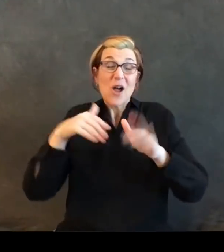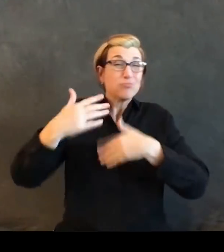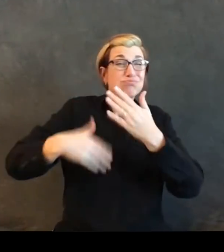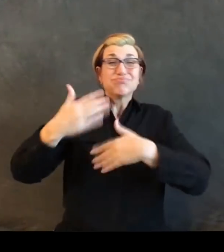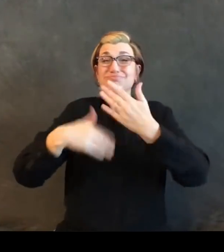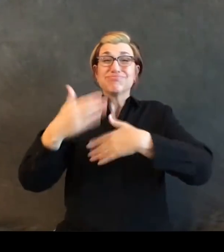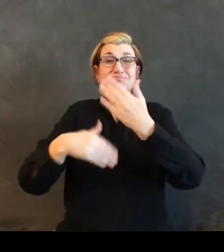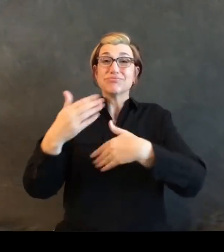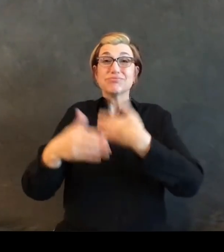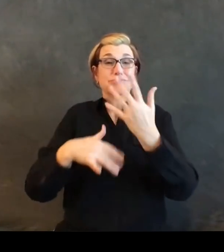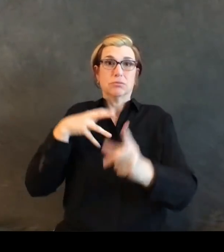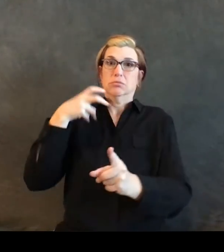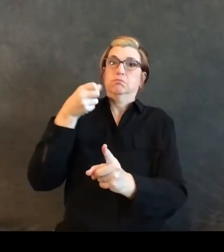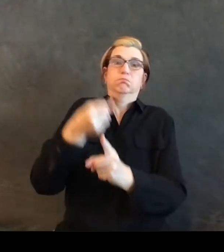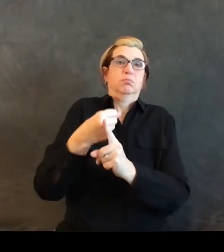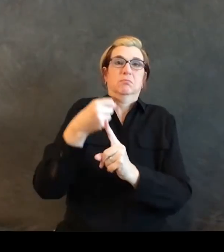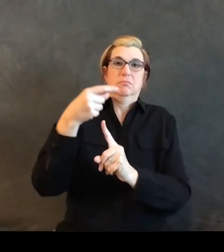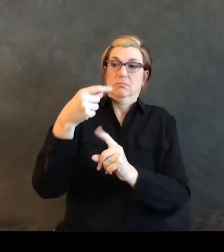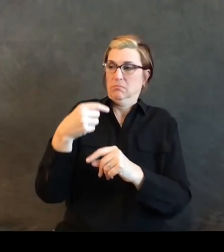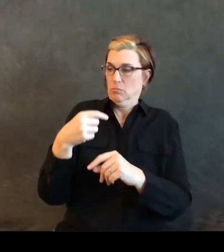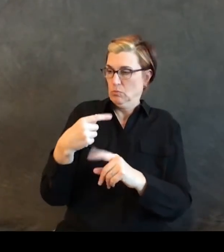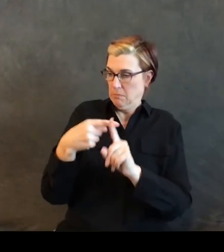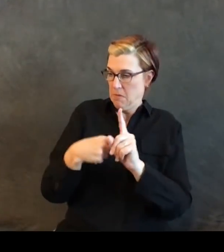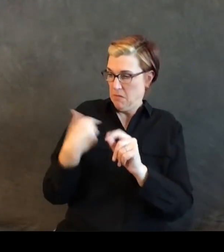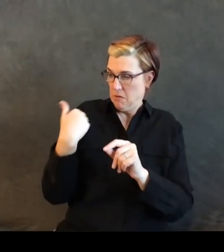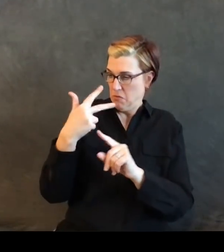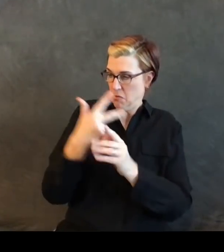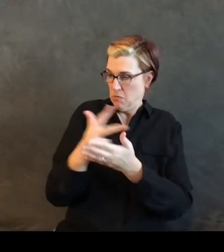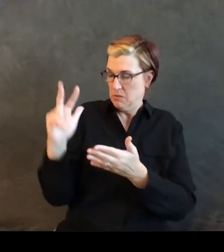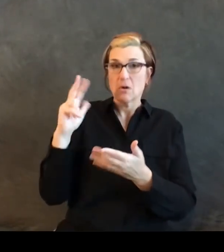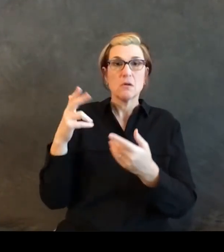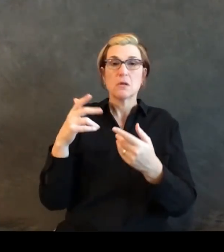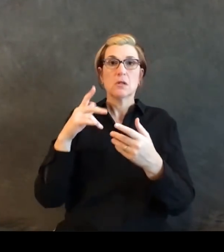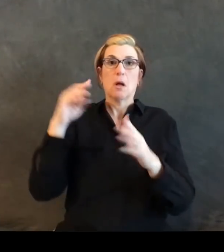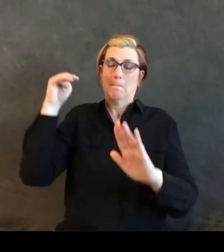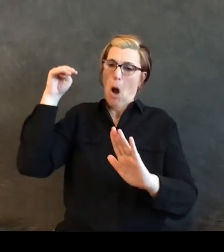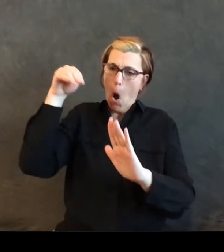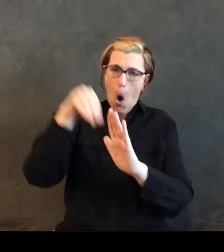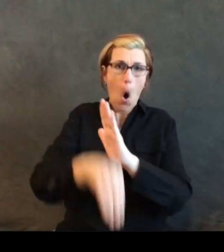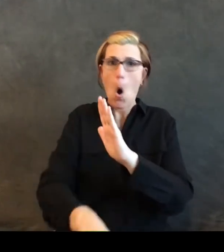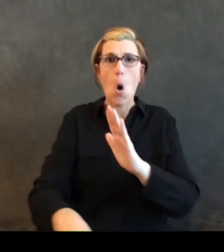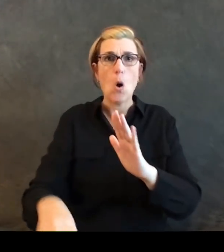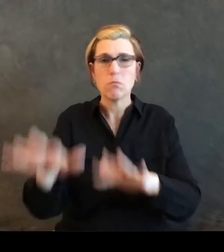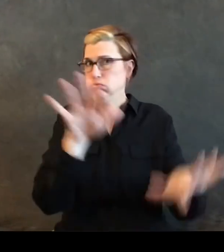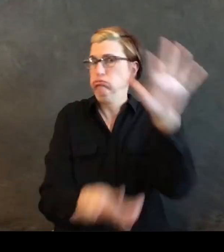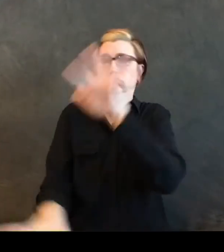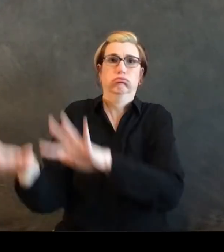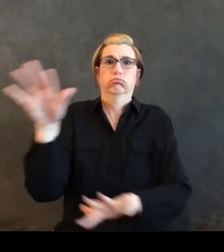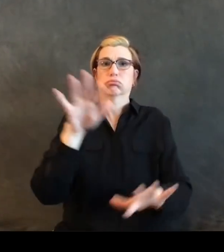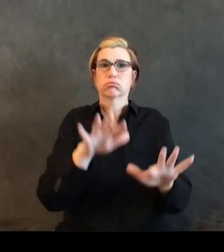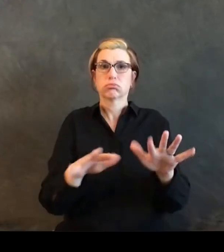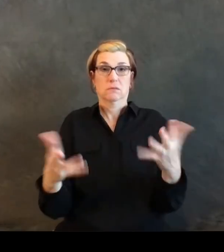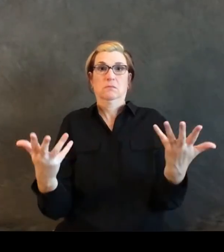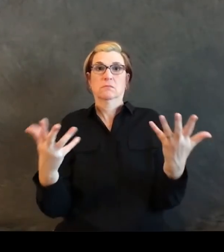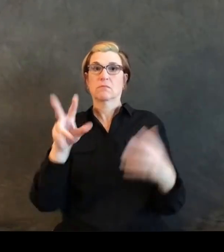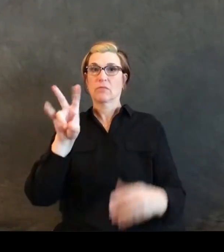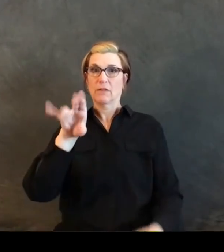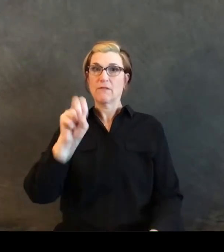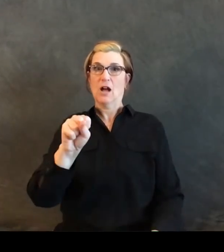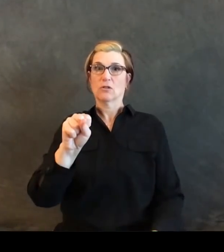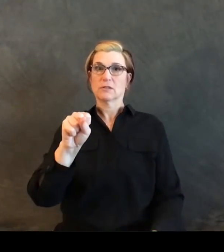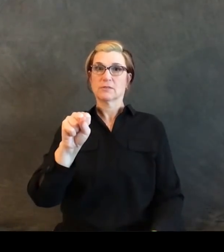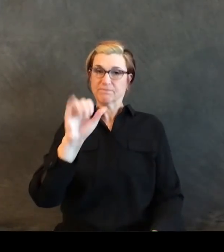ago, they went into a position that they haven't seen because of the hidden enemy, the virus. Earlier